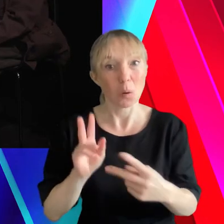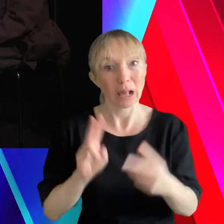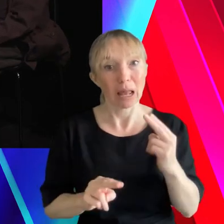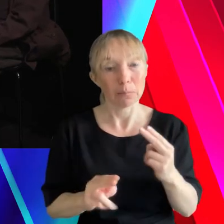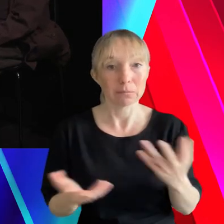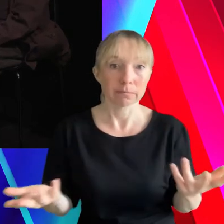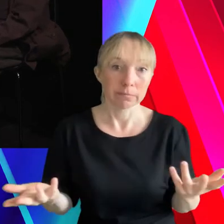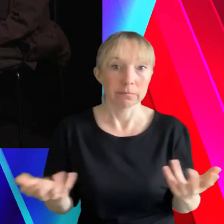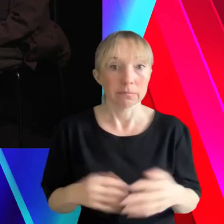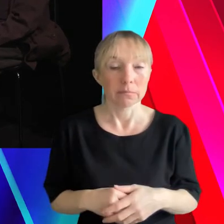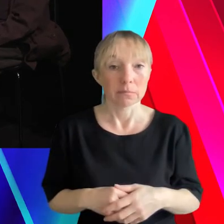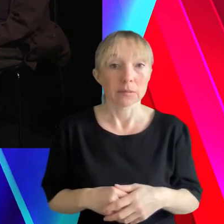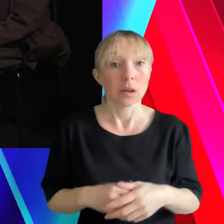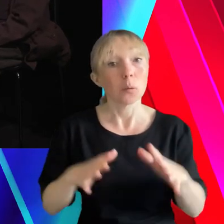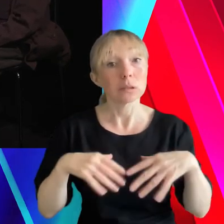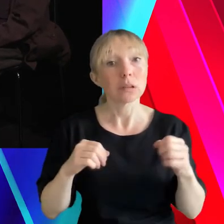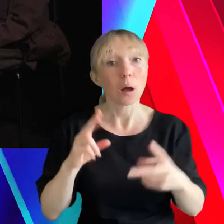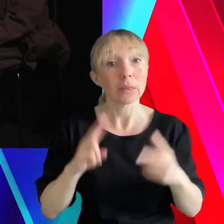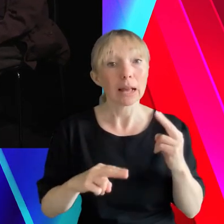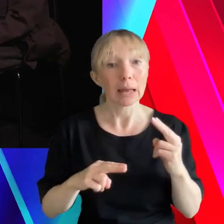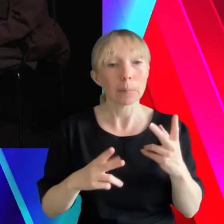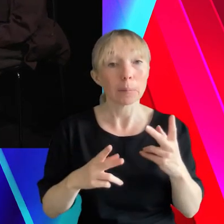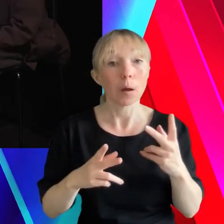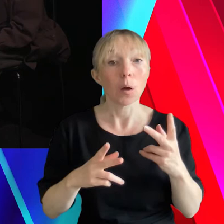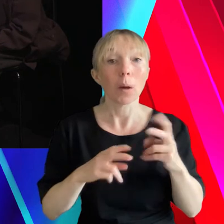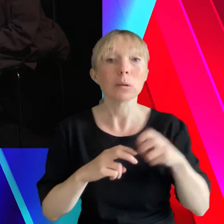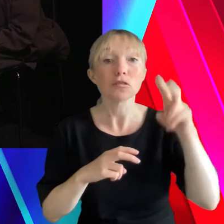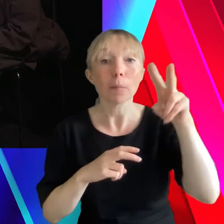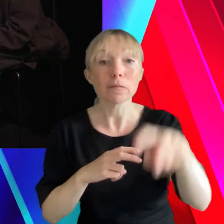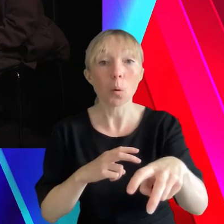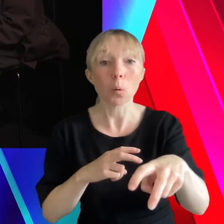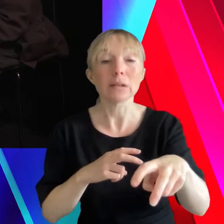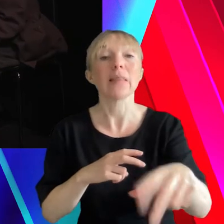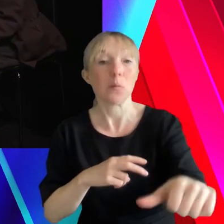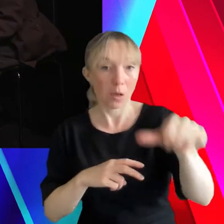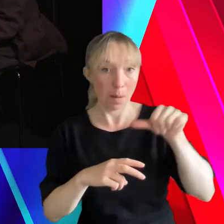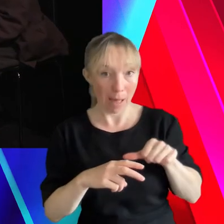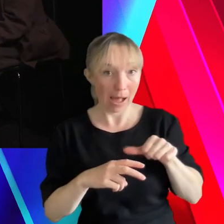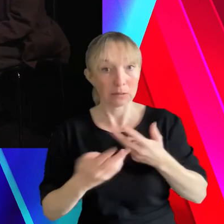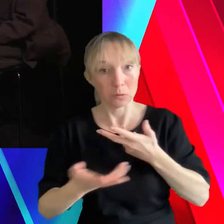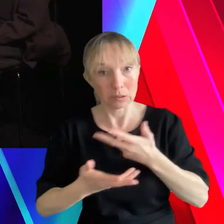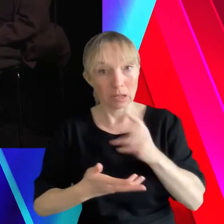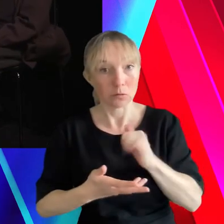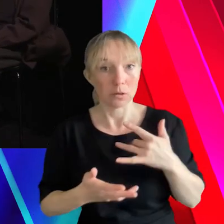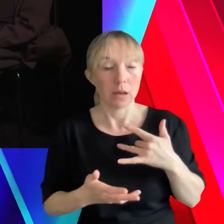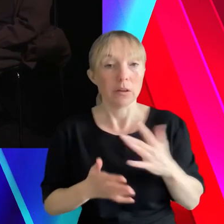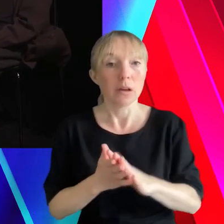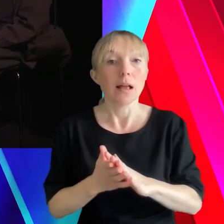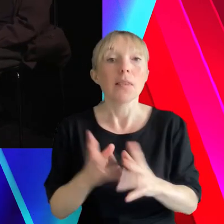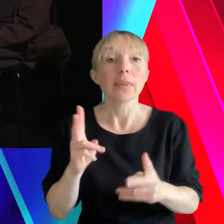So we're going to start with a clip. We'll leap forward with the clip, and then we'll go backwards to talking about. The